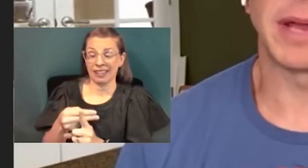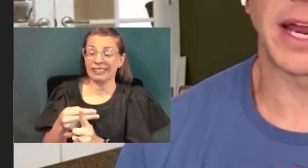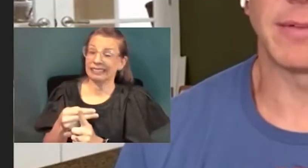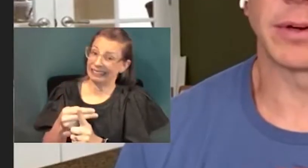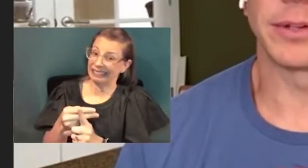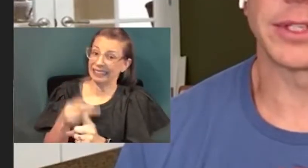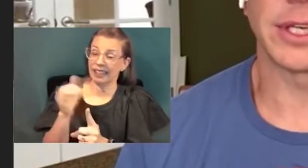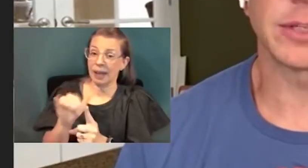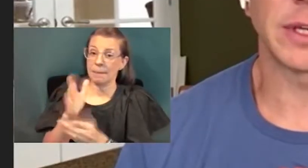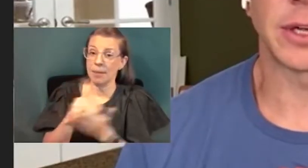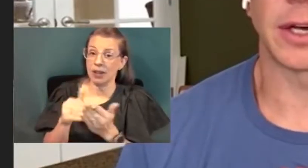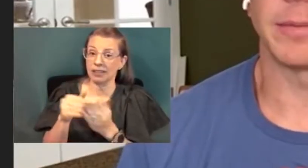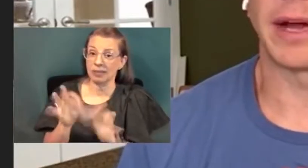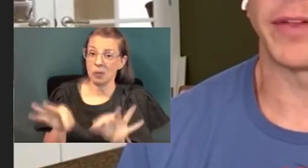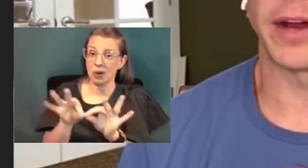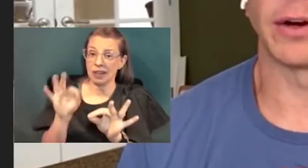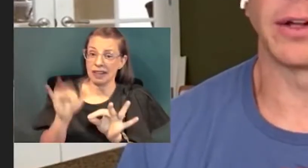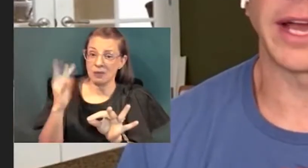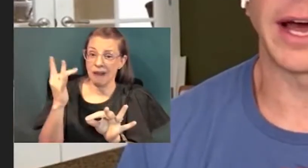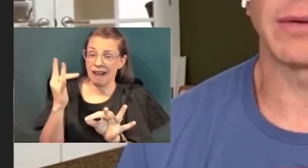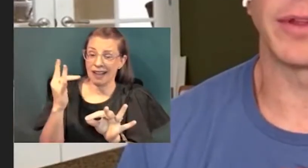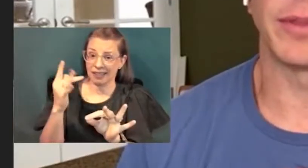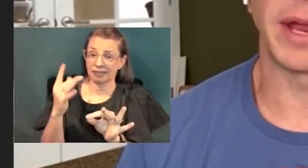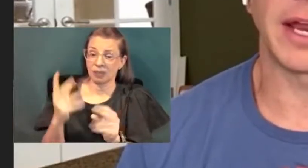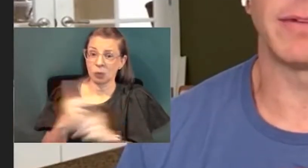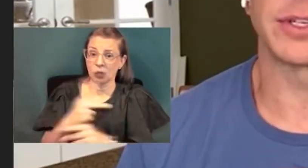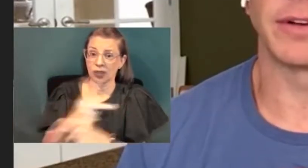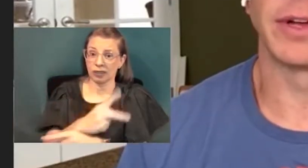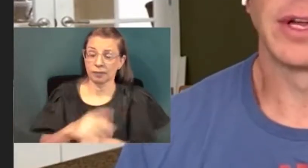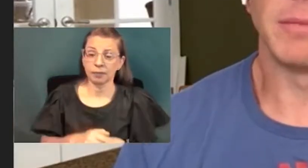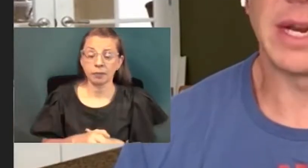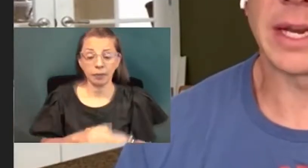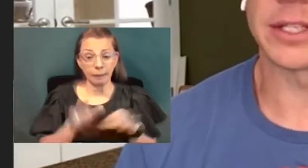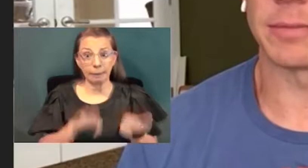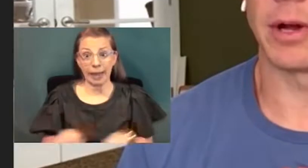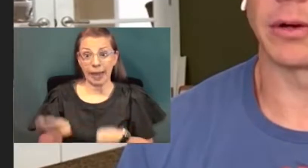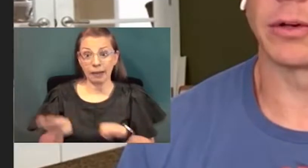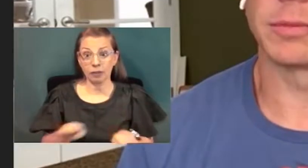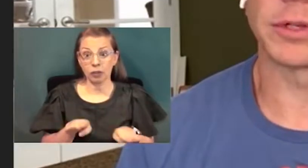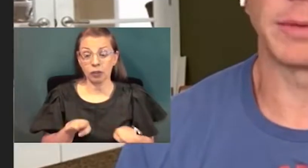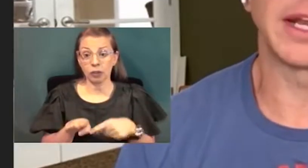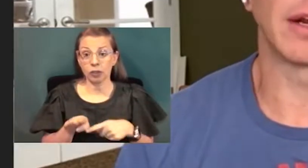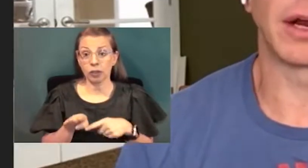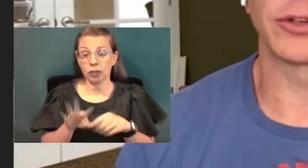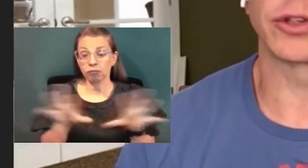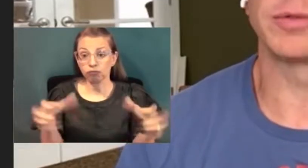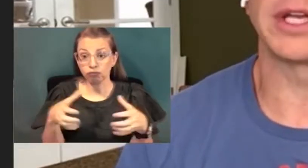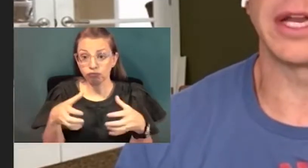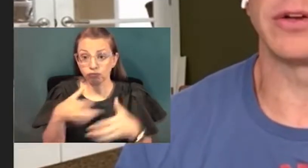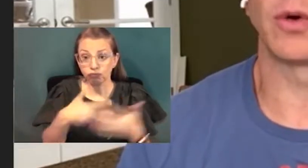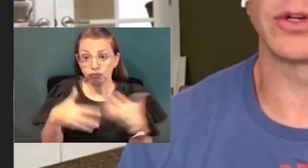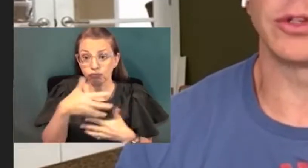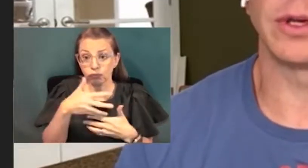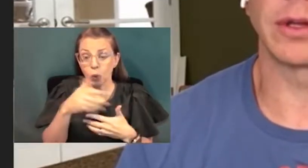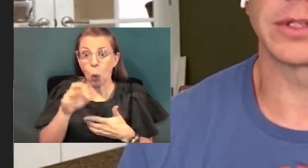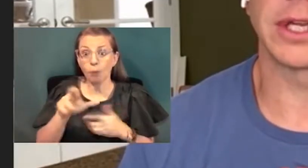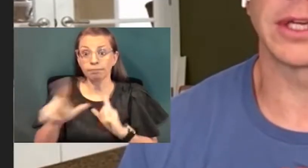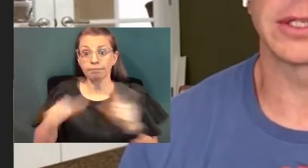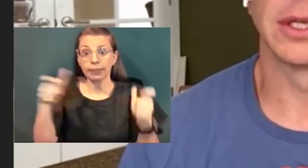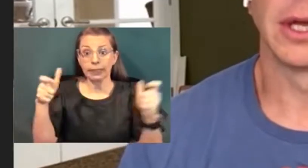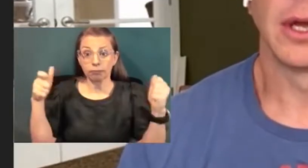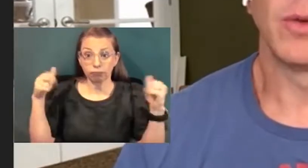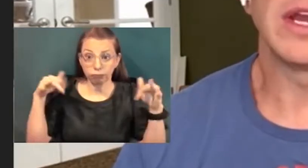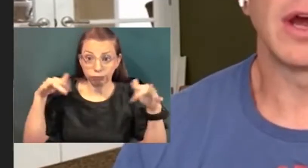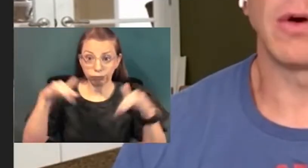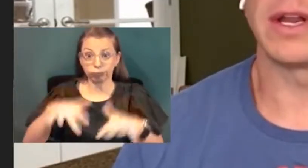to be a behavioral disease. We talked about that early on with the behaviors of meeting in small groups or meeting in large groups indoors, doing those